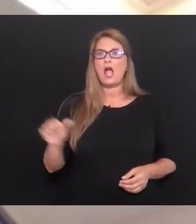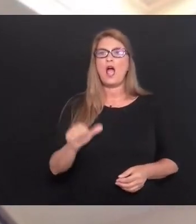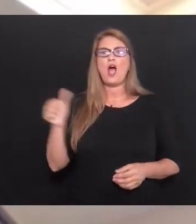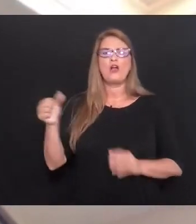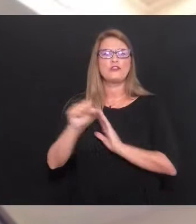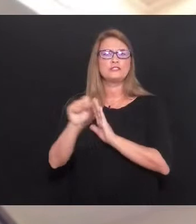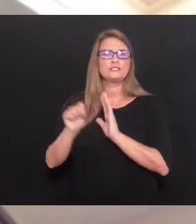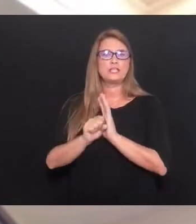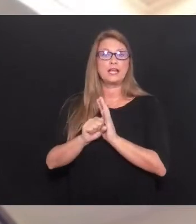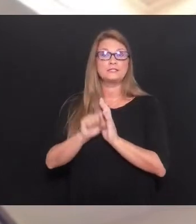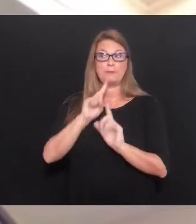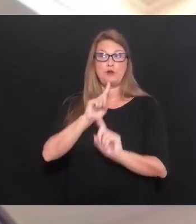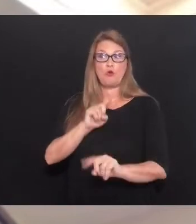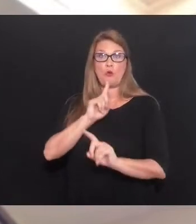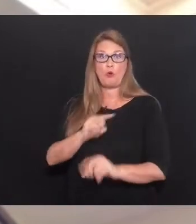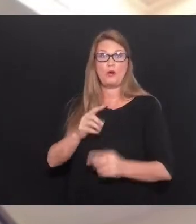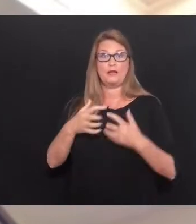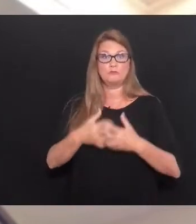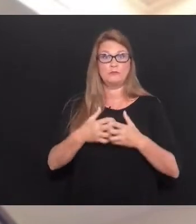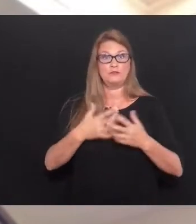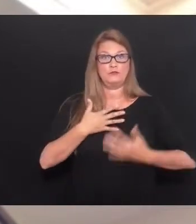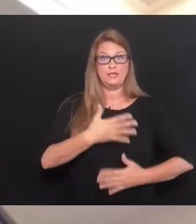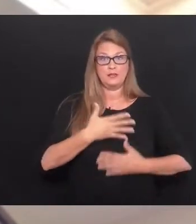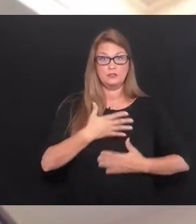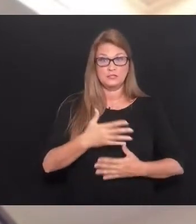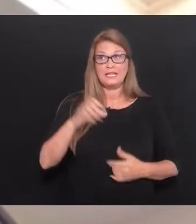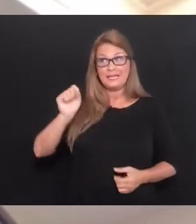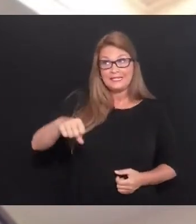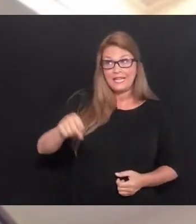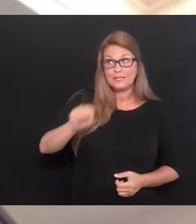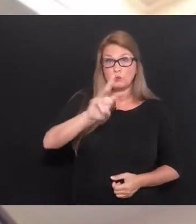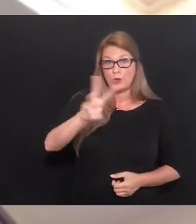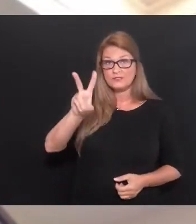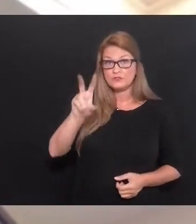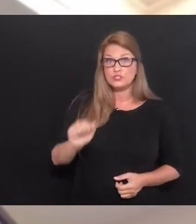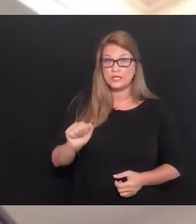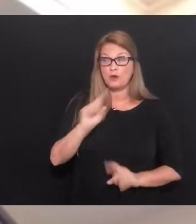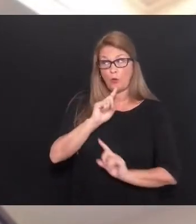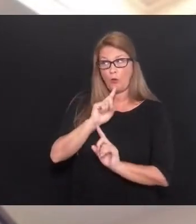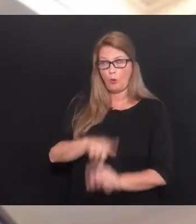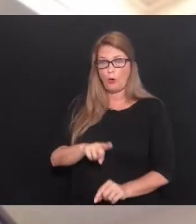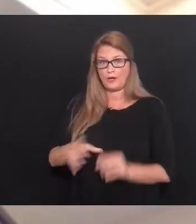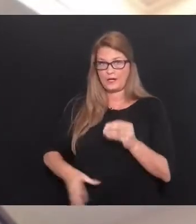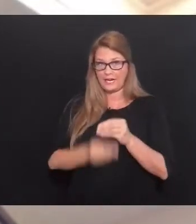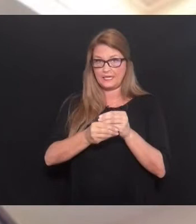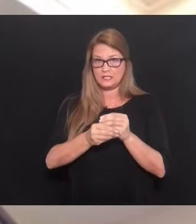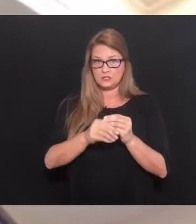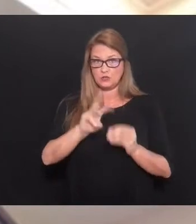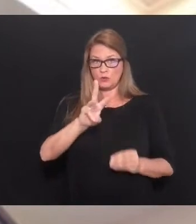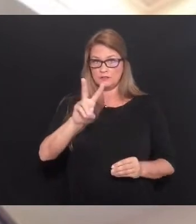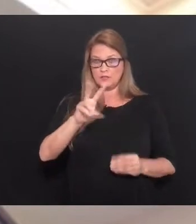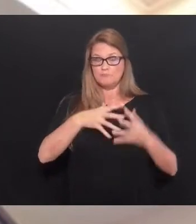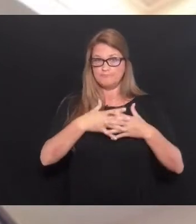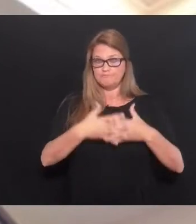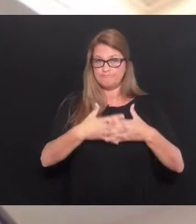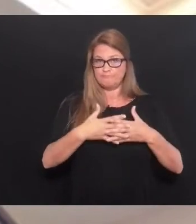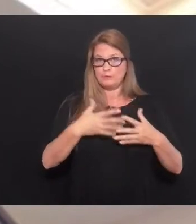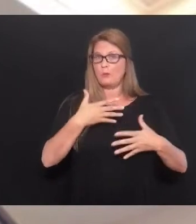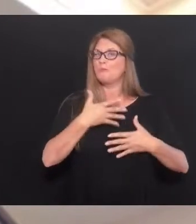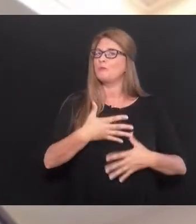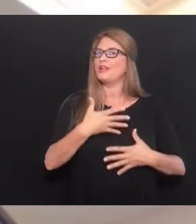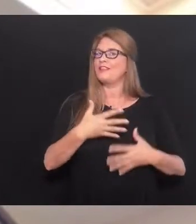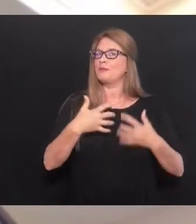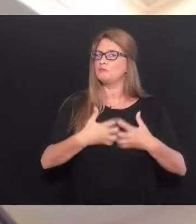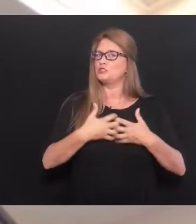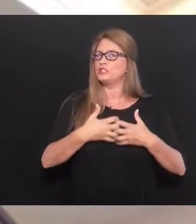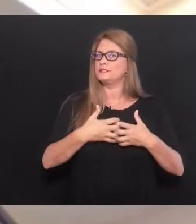additional ventilators. Yes, West Virginia has ordered additional ventilators through our DHHR Health